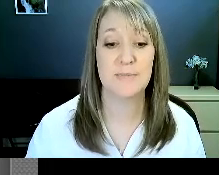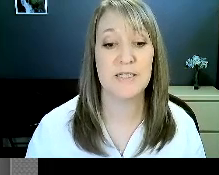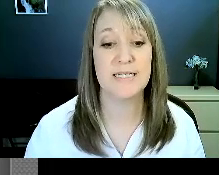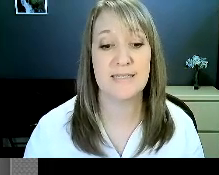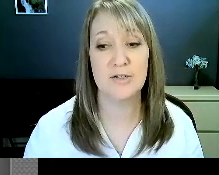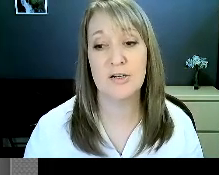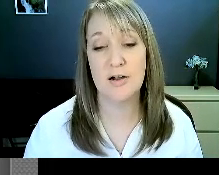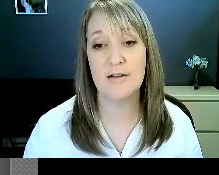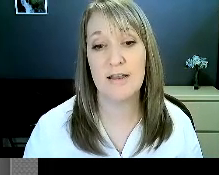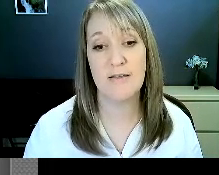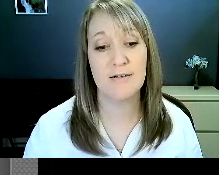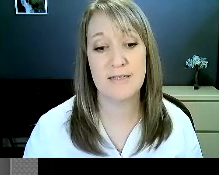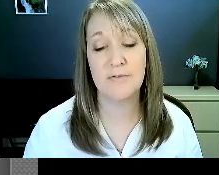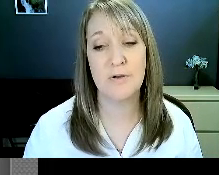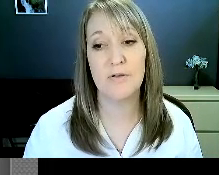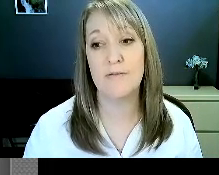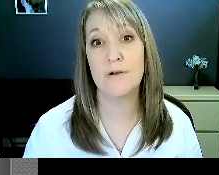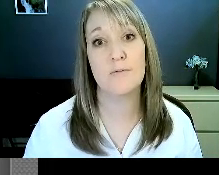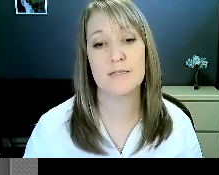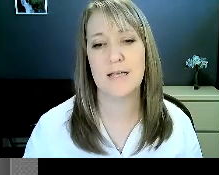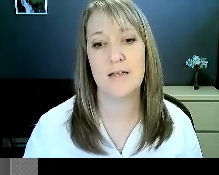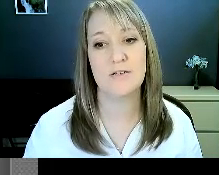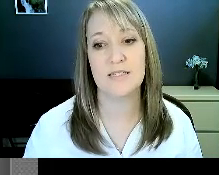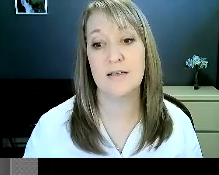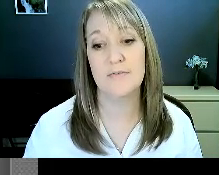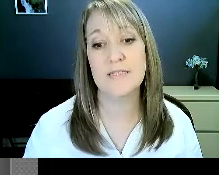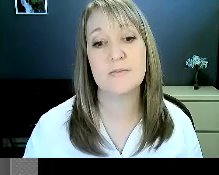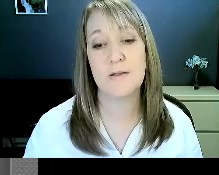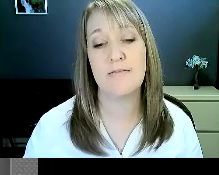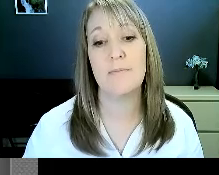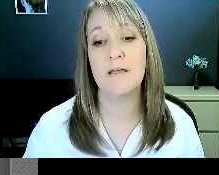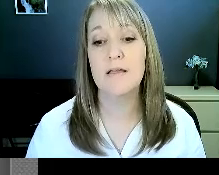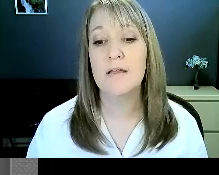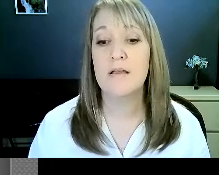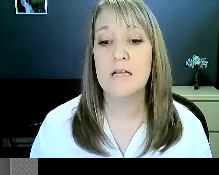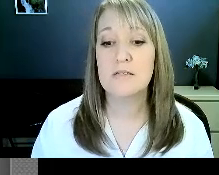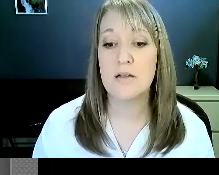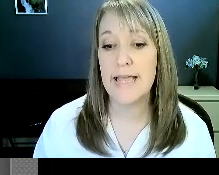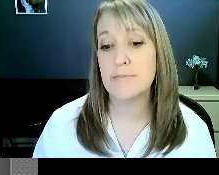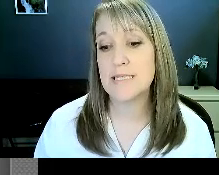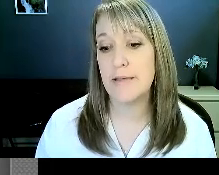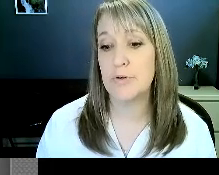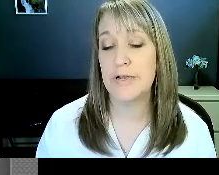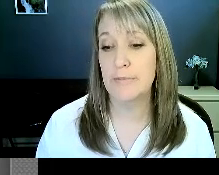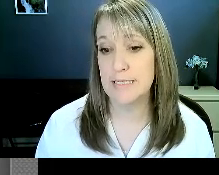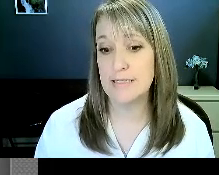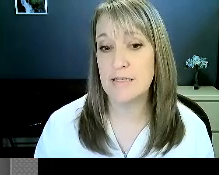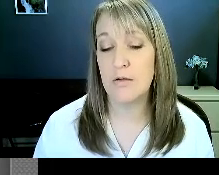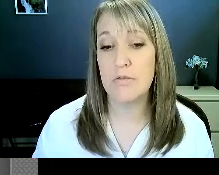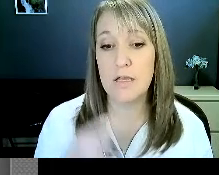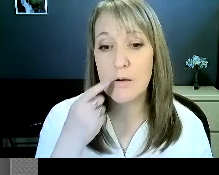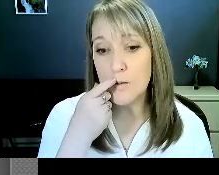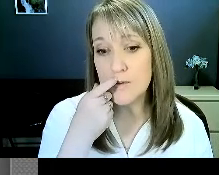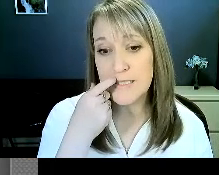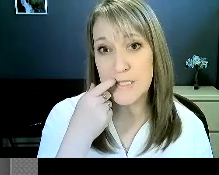deaf experience in her art, and there are several of her works that I just love. This is one of them. It's called AmSlan Prohibited.